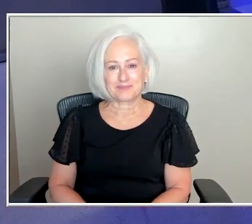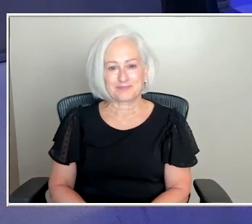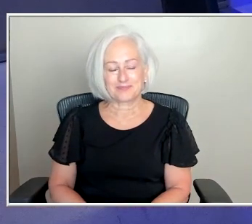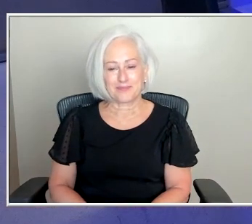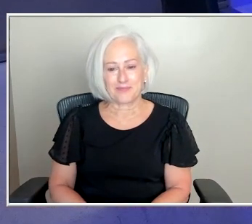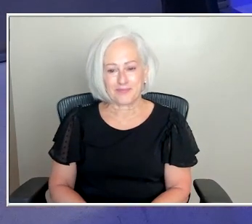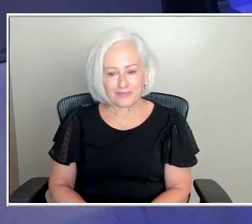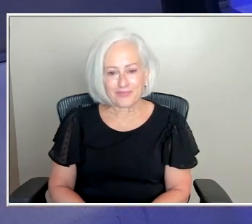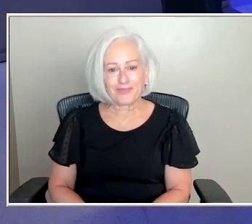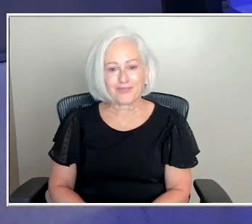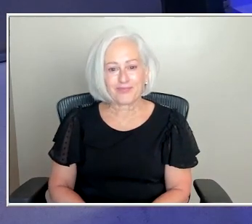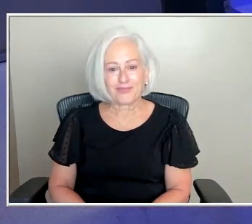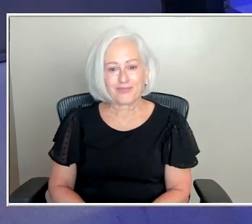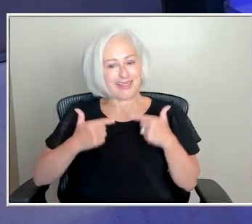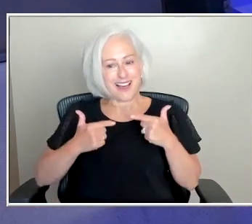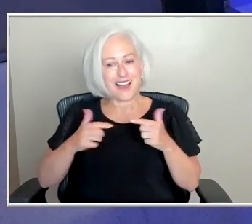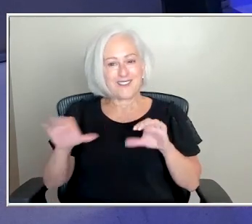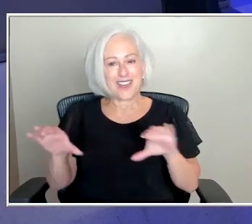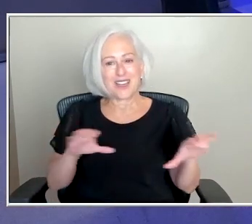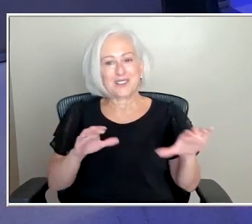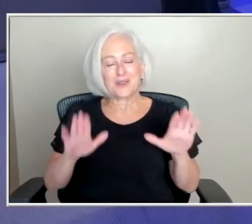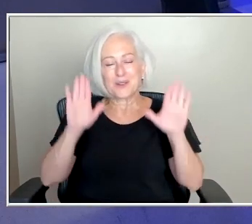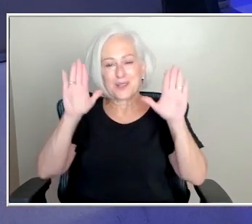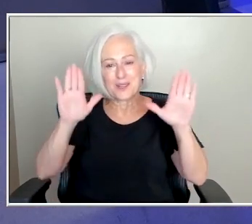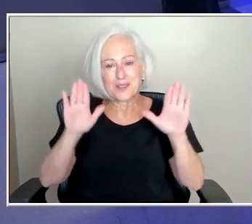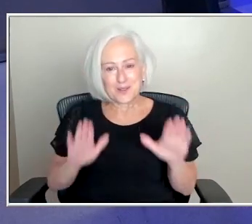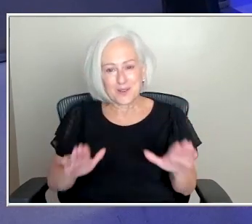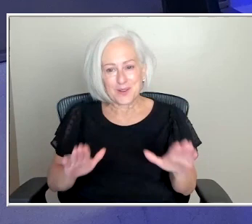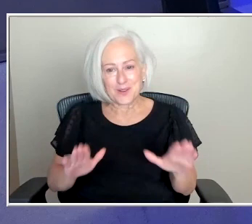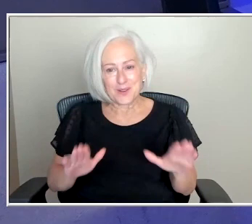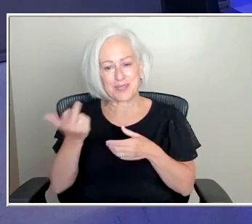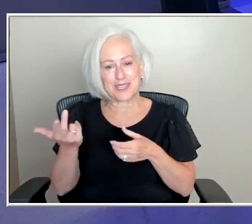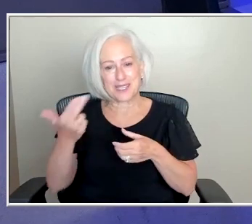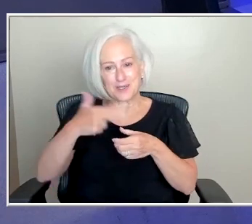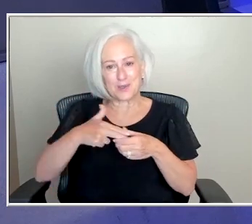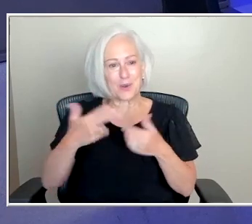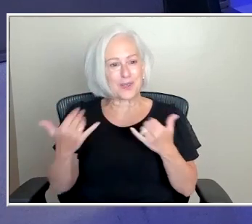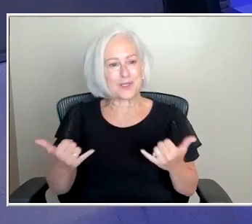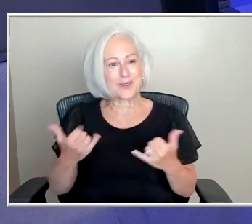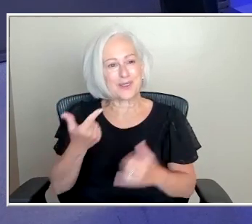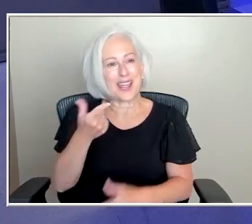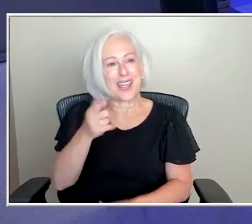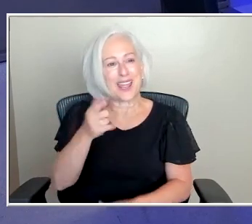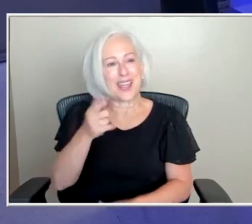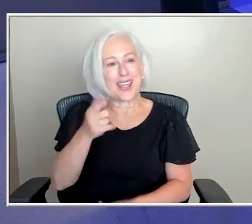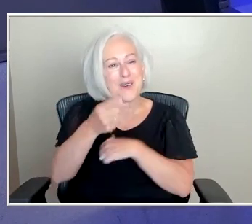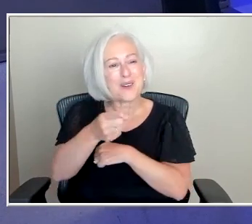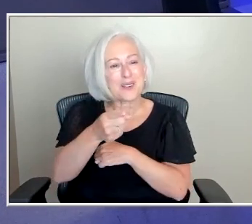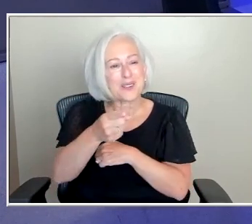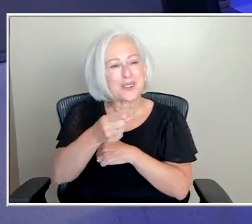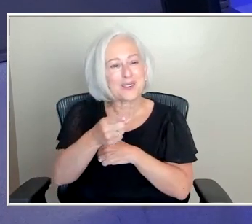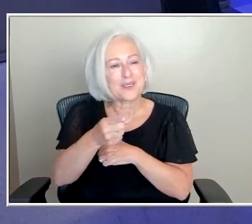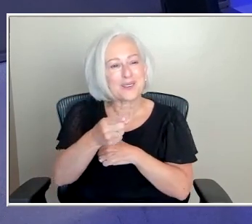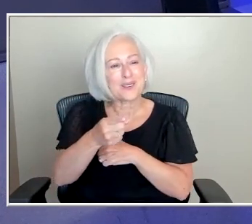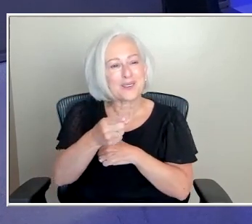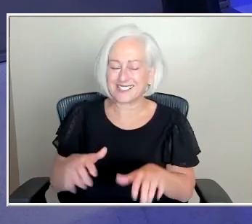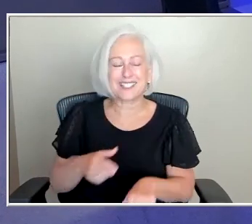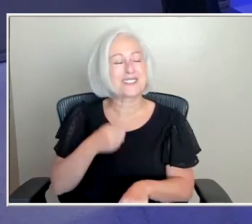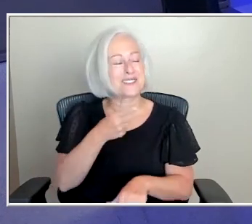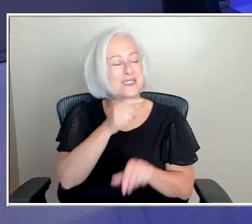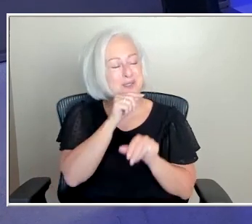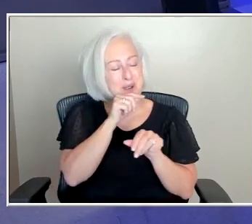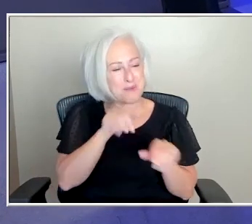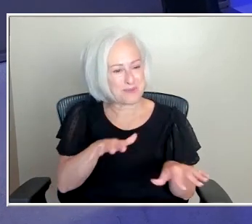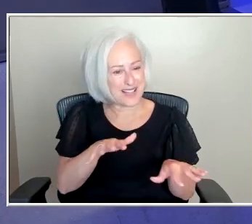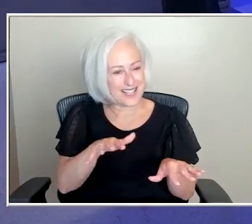Alive and doing well. We're so happy to have Greg joining us here at the desk this morning. Greg, how are you? I'm blessed. You are blessed, and you said this is going to